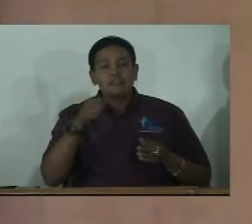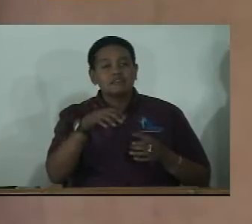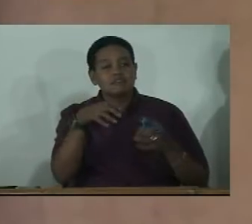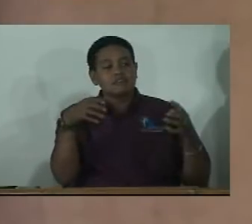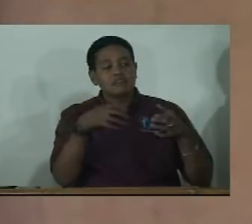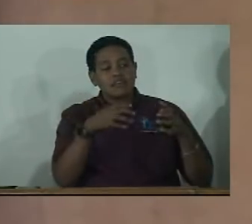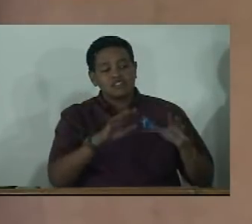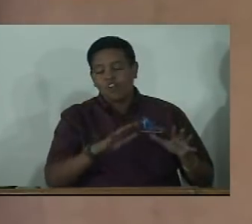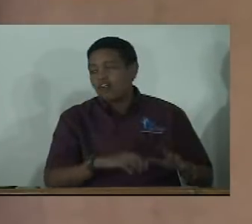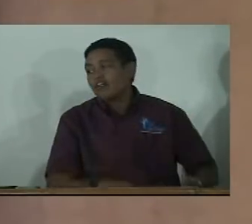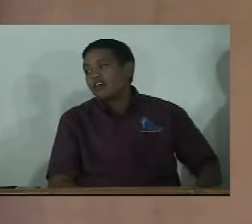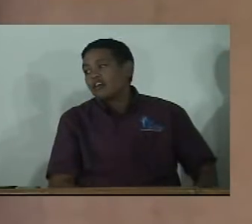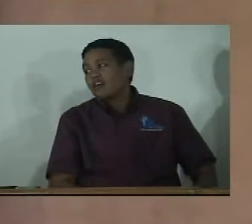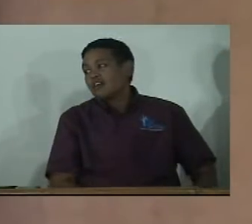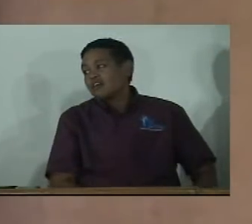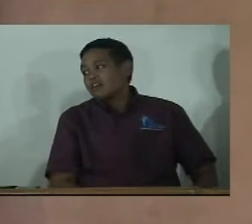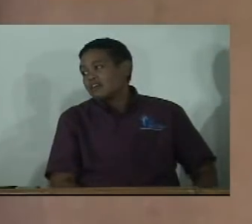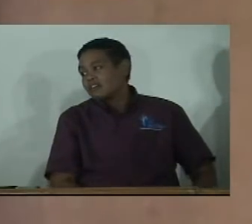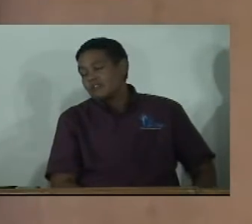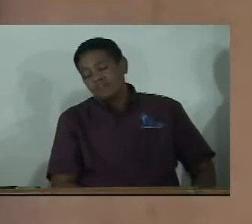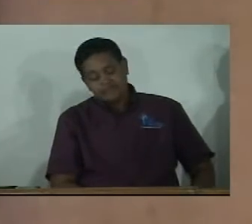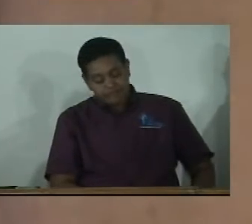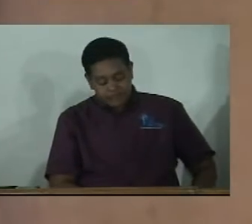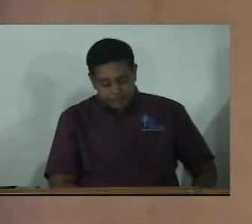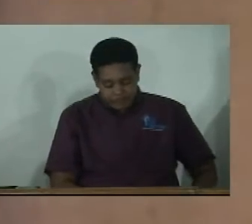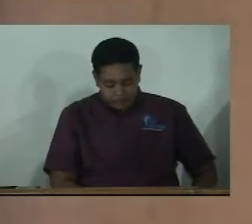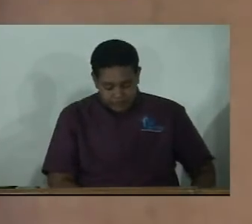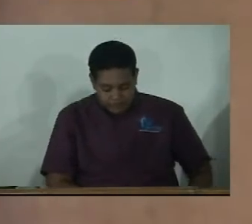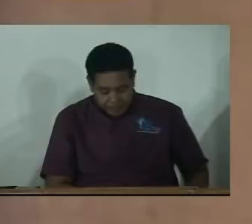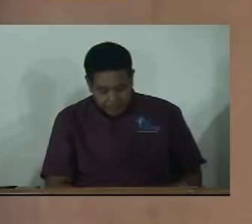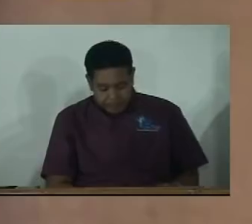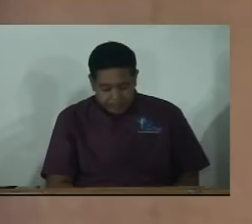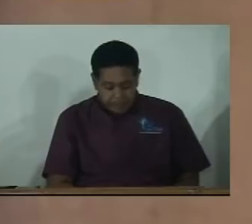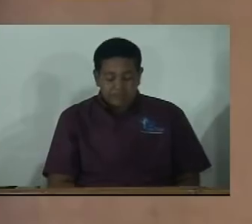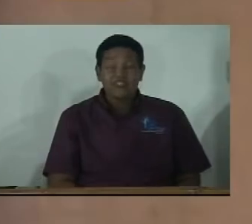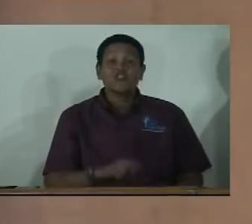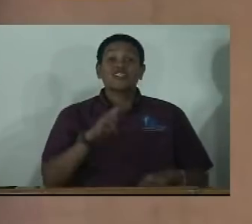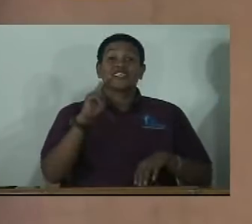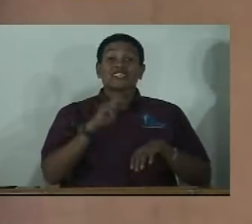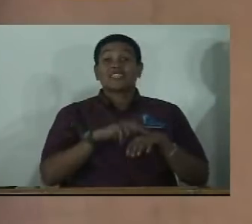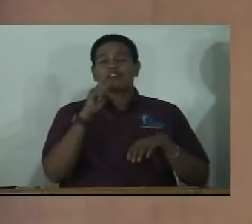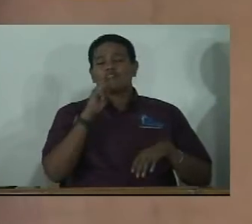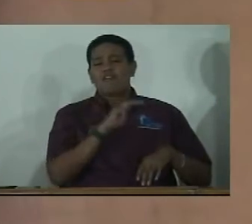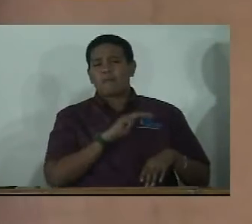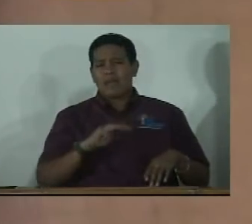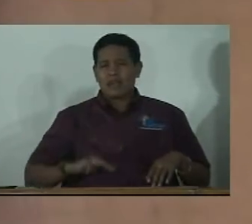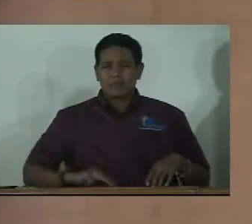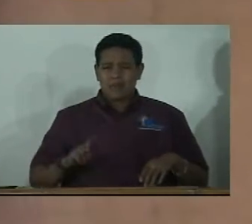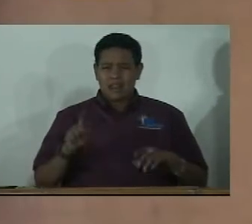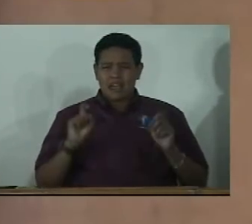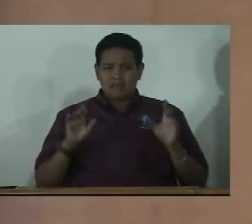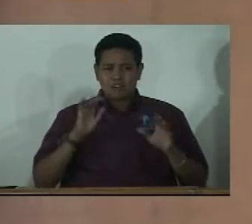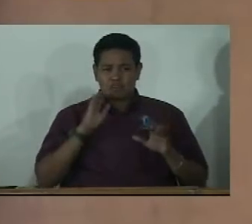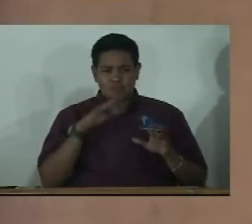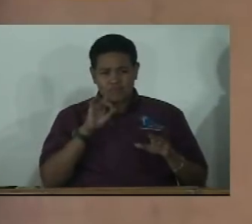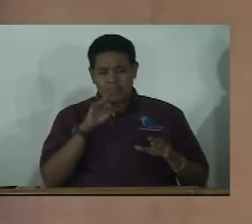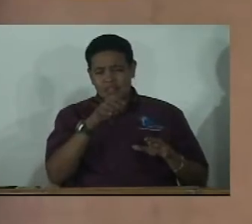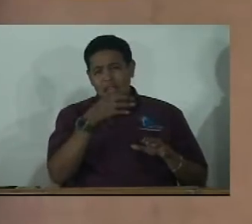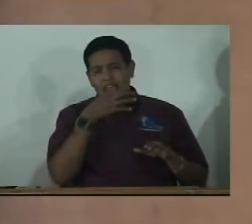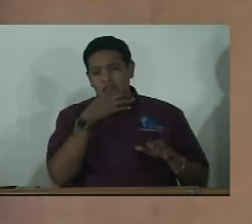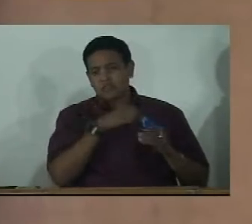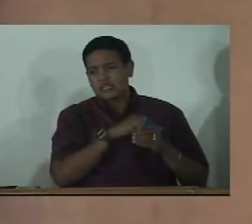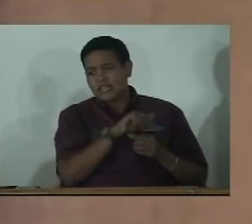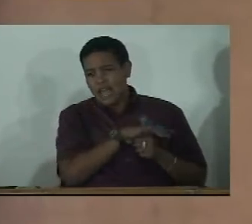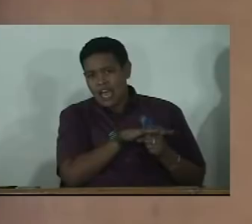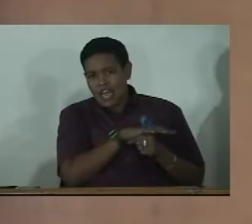sector. So it was natural for the Michael Manley administration to tap his expertise in that